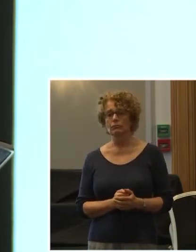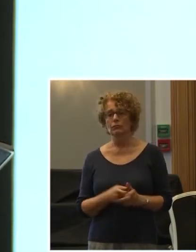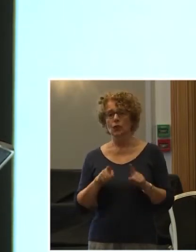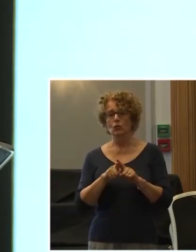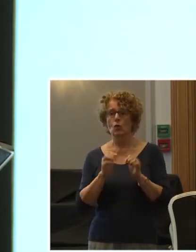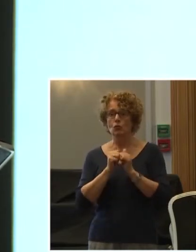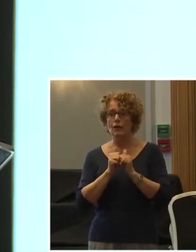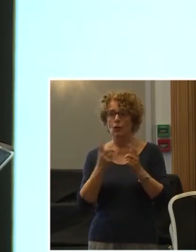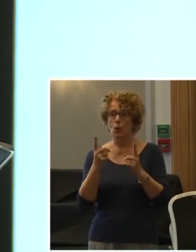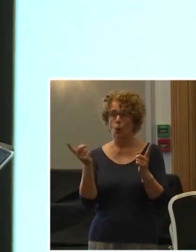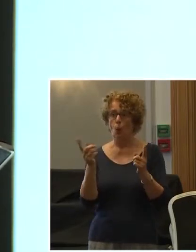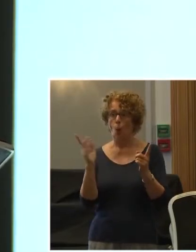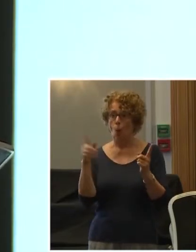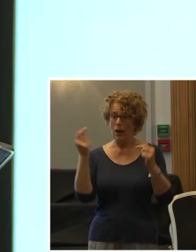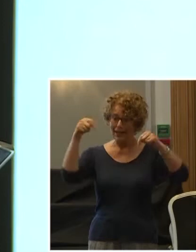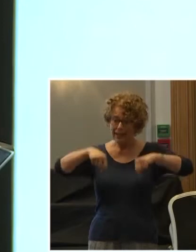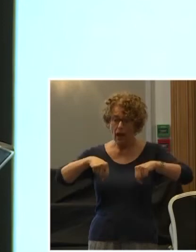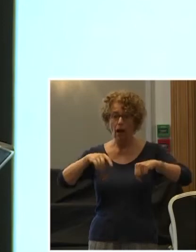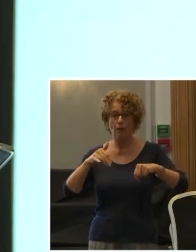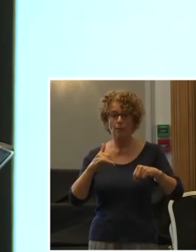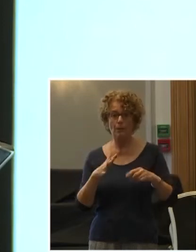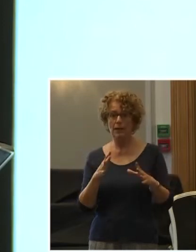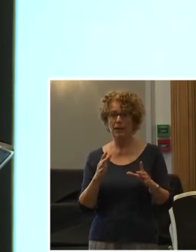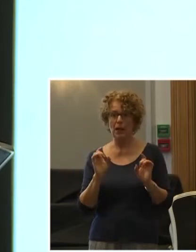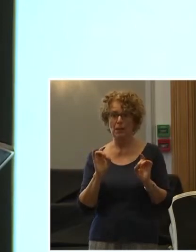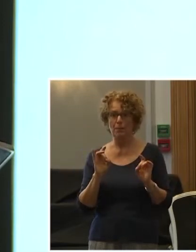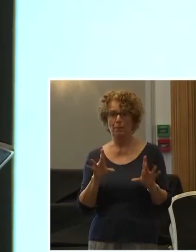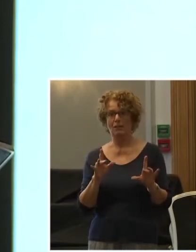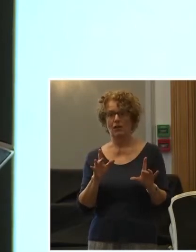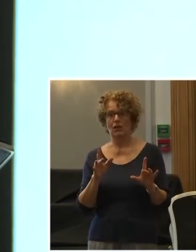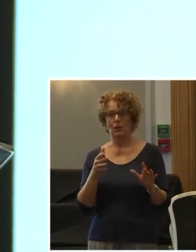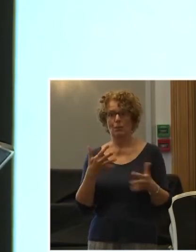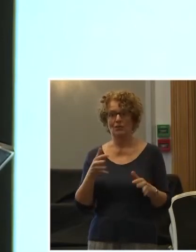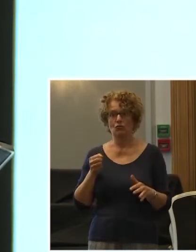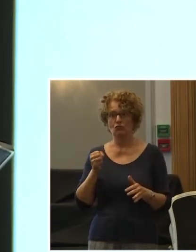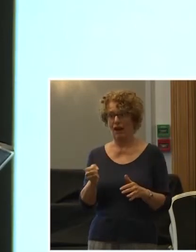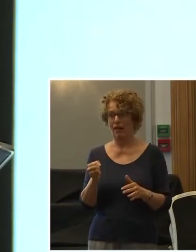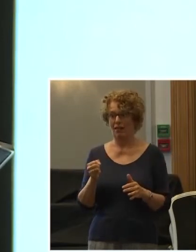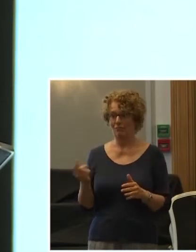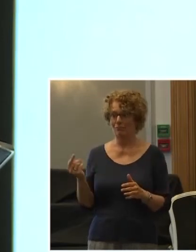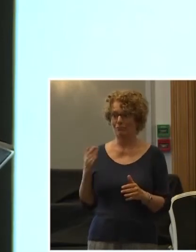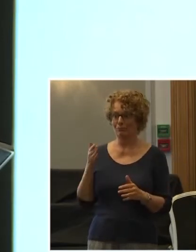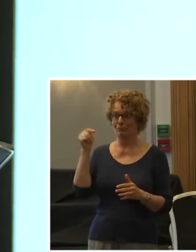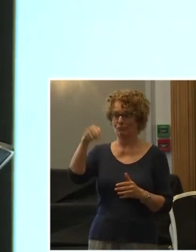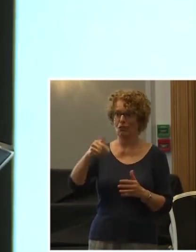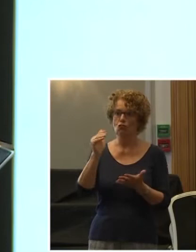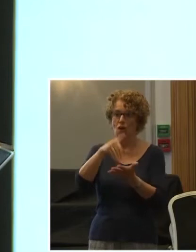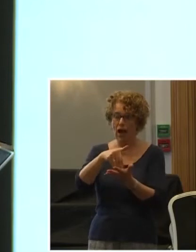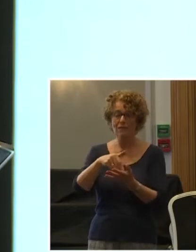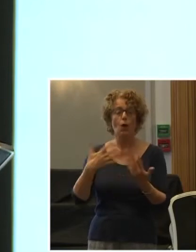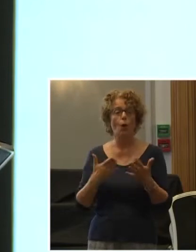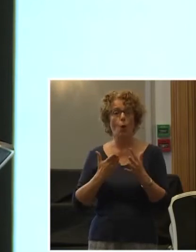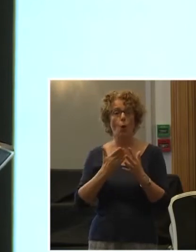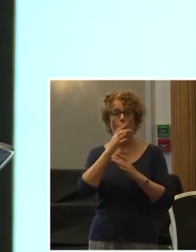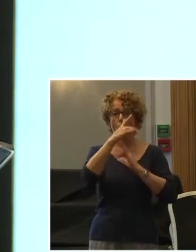joined us today, whether you have, by some way, miracle, got rail travel to work, or through Wi-Fi, which we've all become